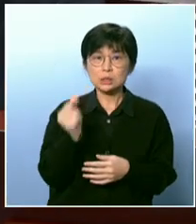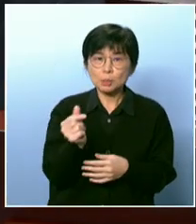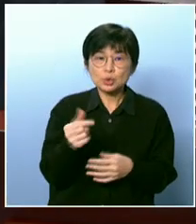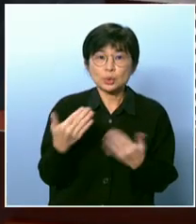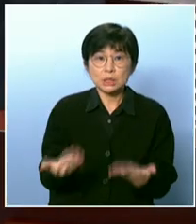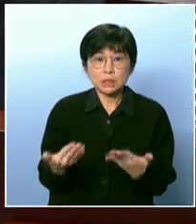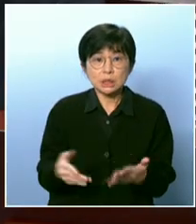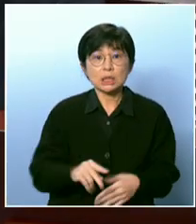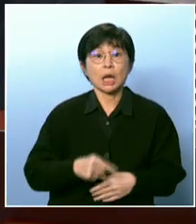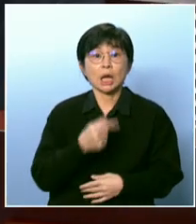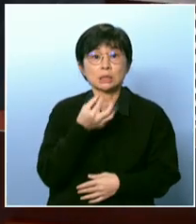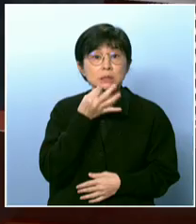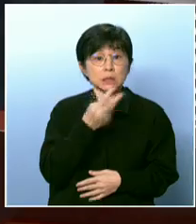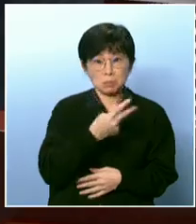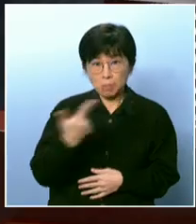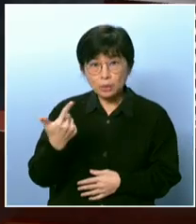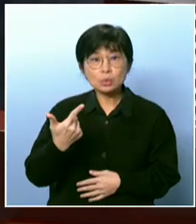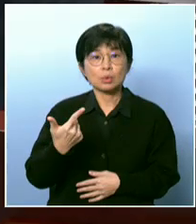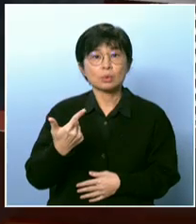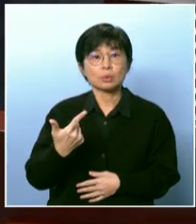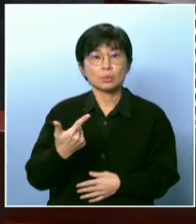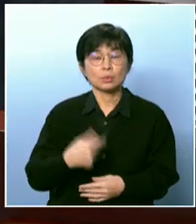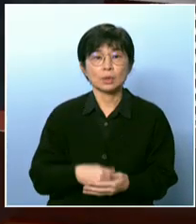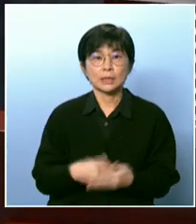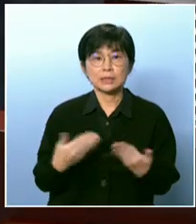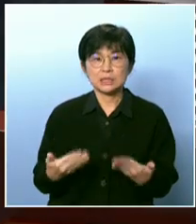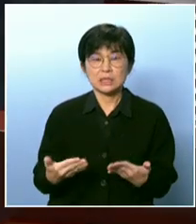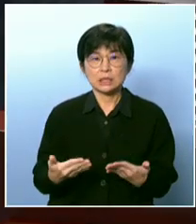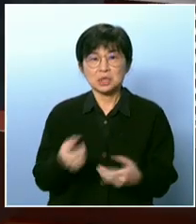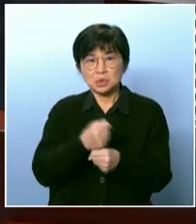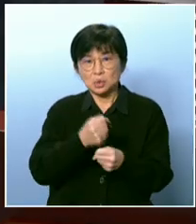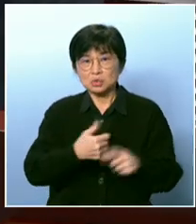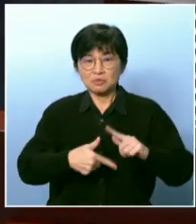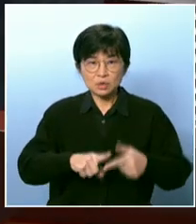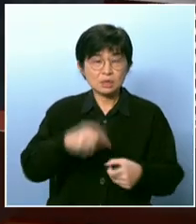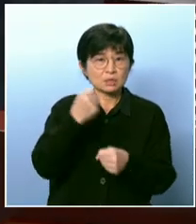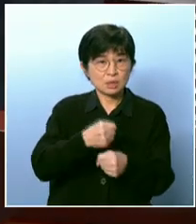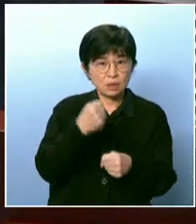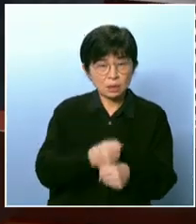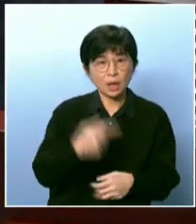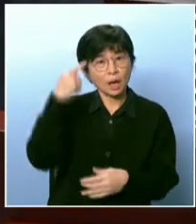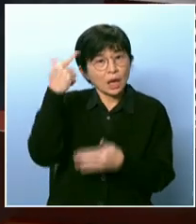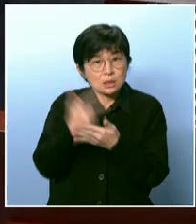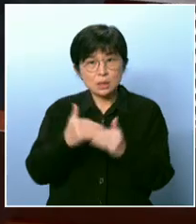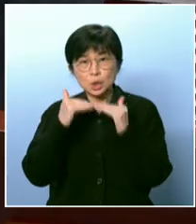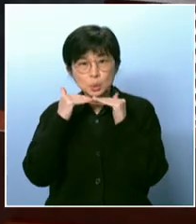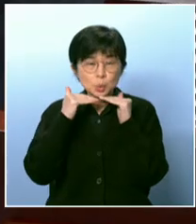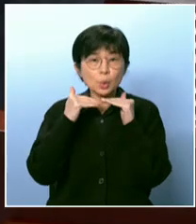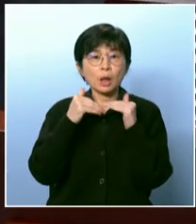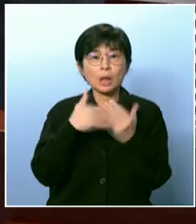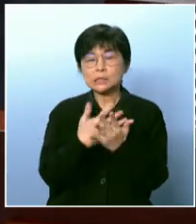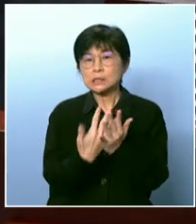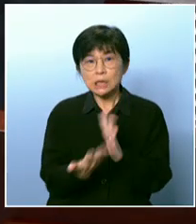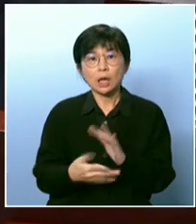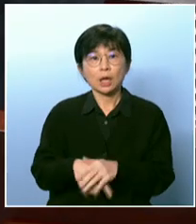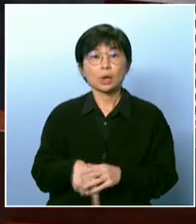example, an online celebrity to trace the participating children